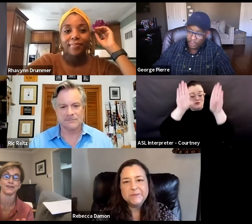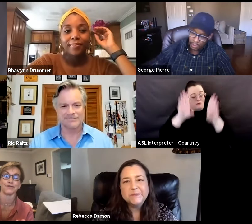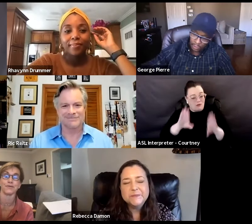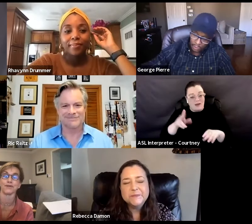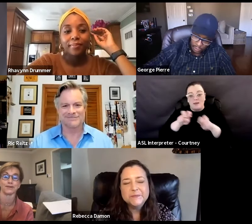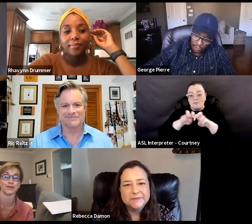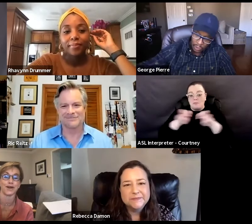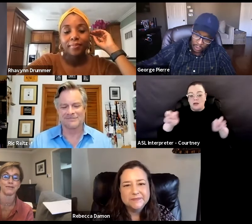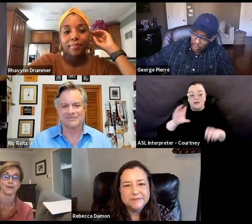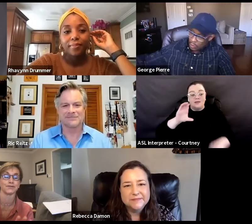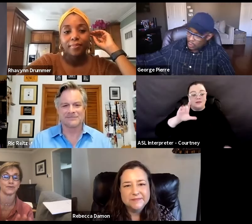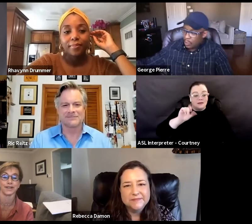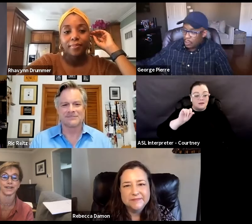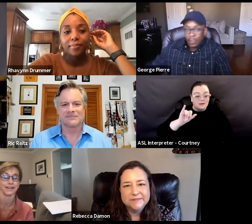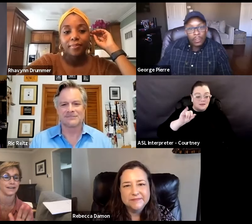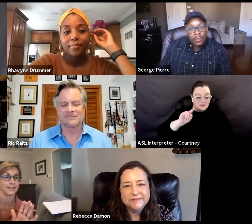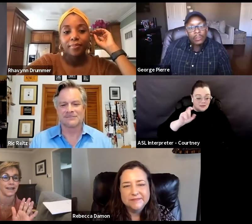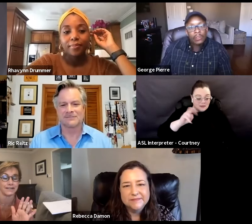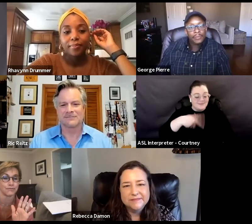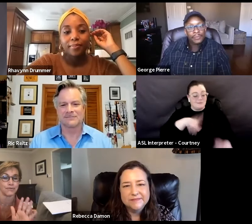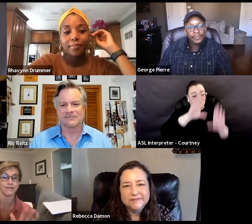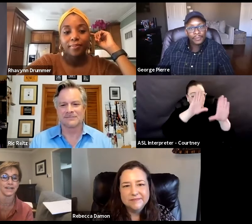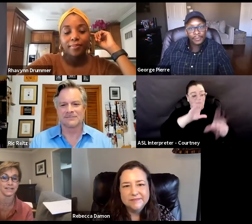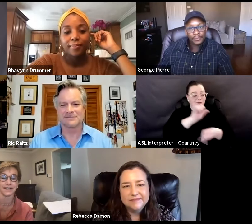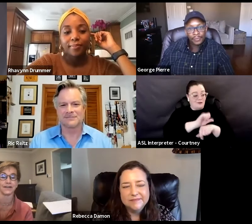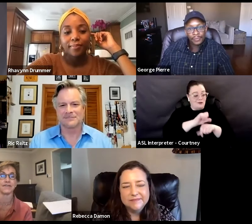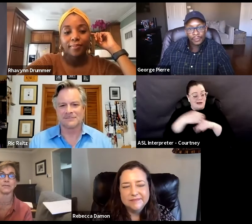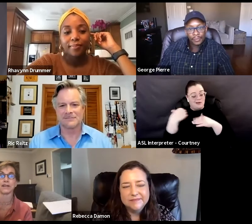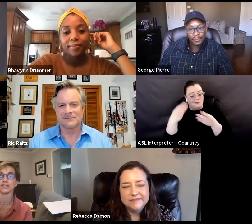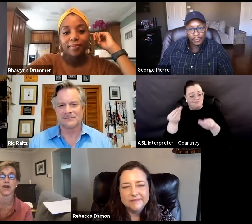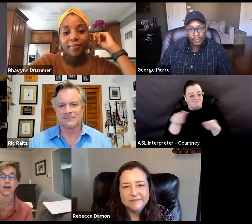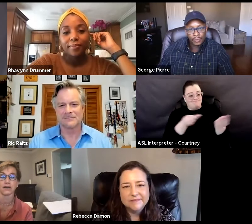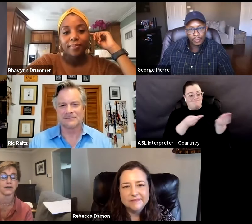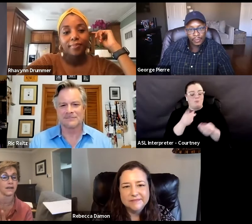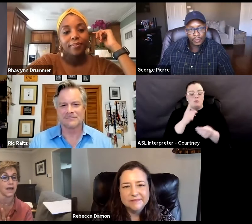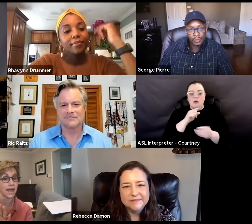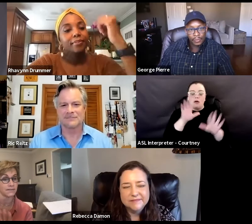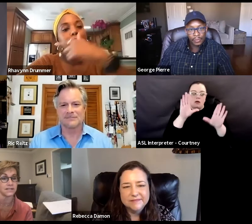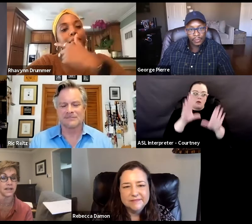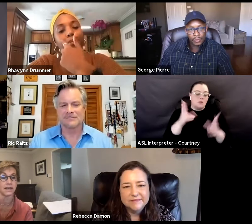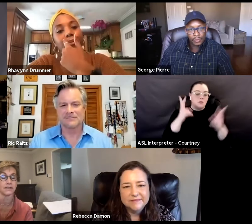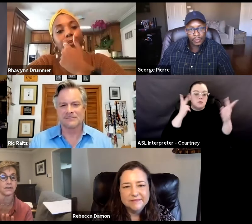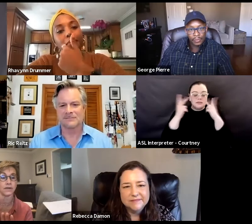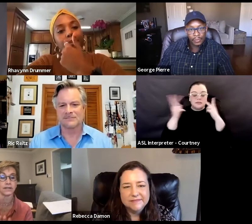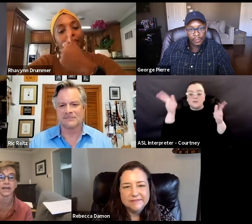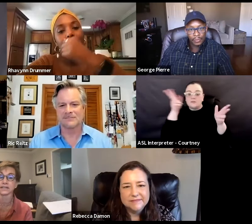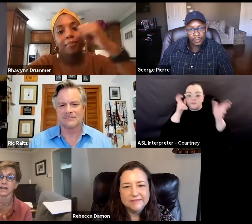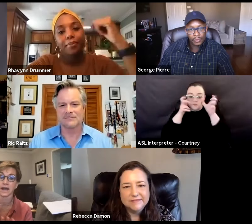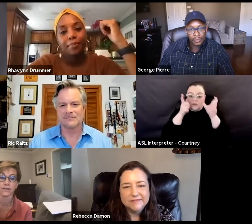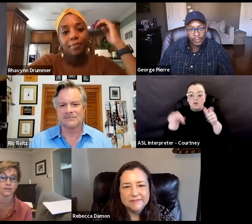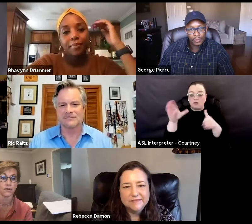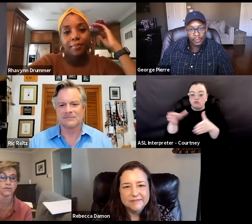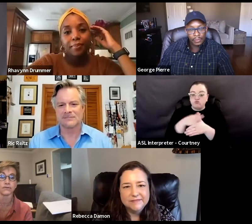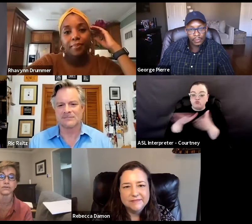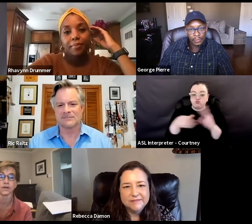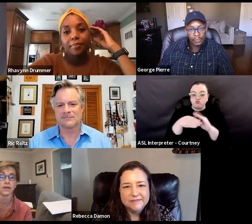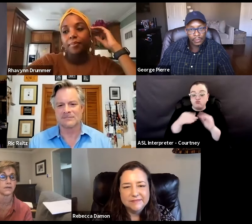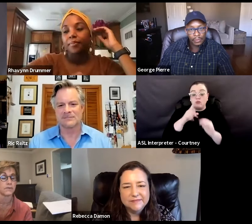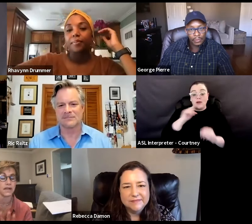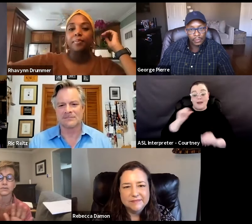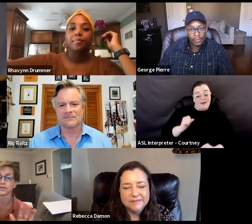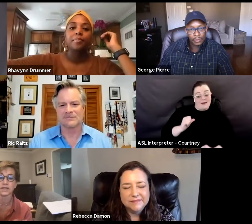Clayton, you've done a wonderful job. It's riveting to hear everybody talk. I have to say, Atlanta, like other